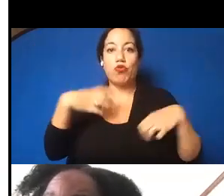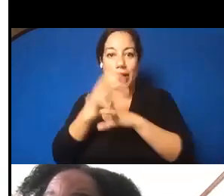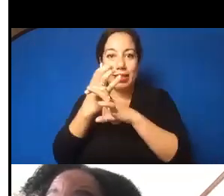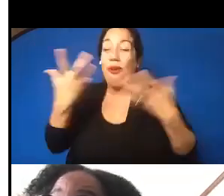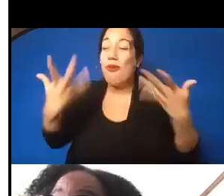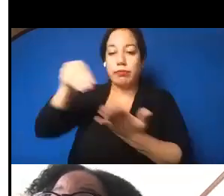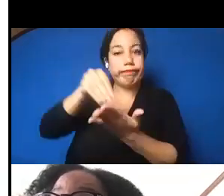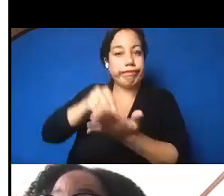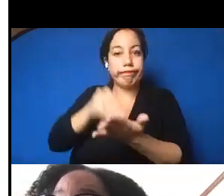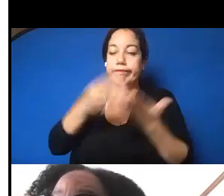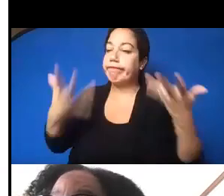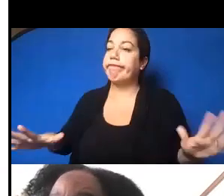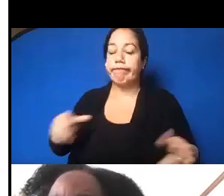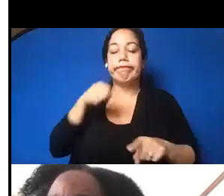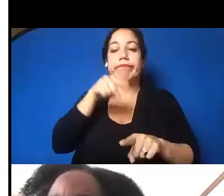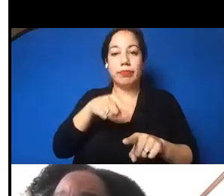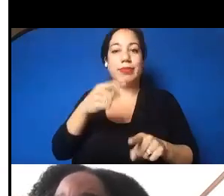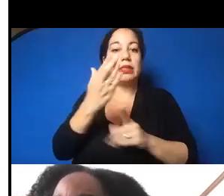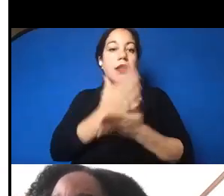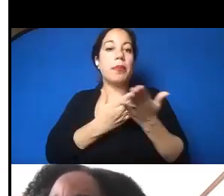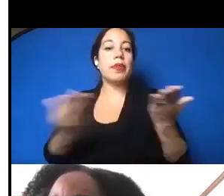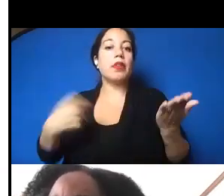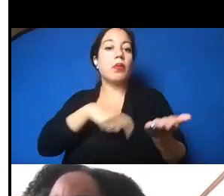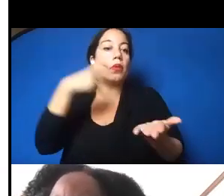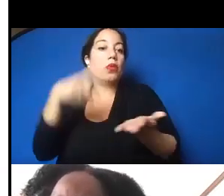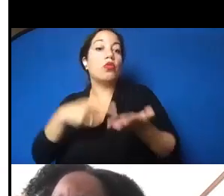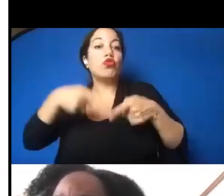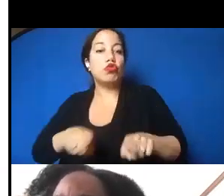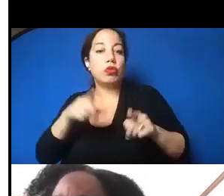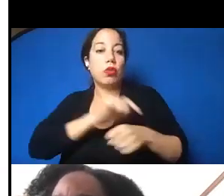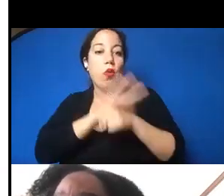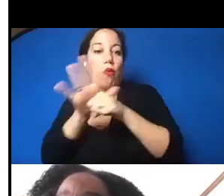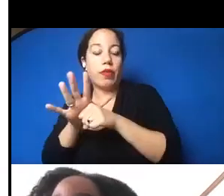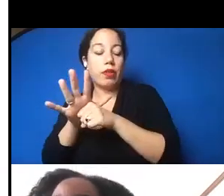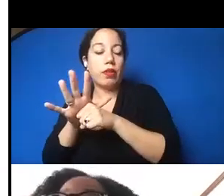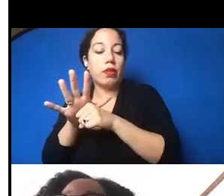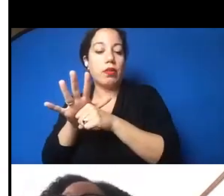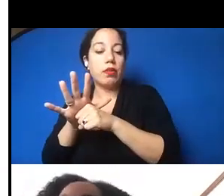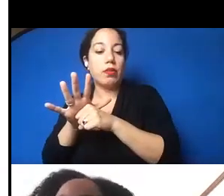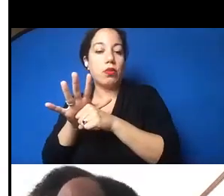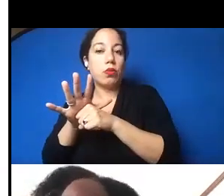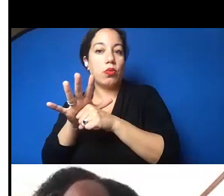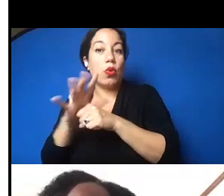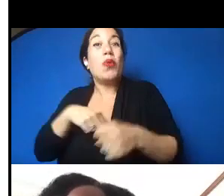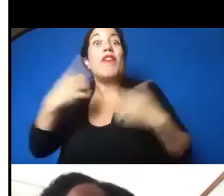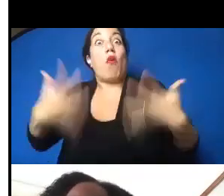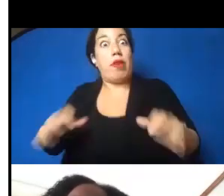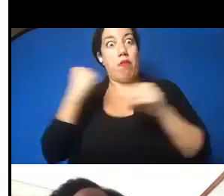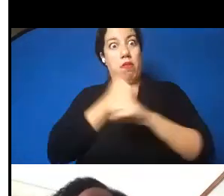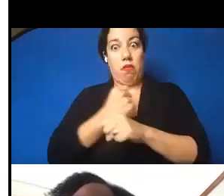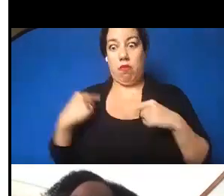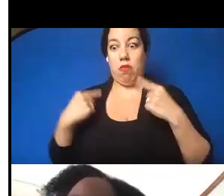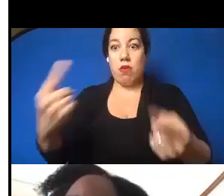in fact, some of the expansions that we've seen during COVID-19 actually that we have been fighting for have actually